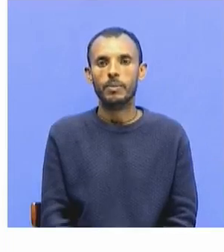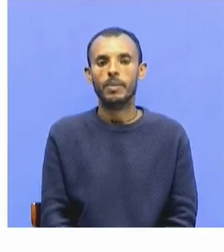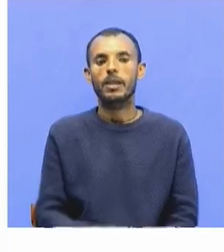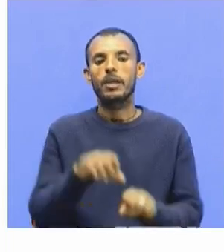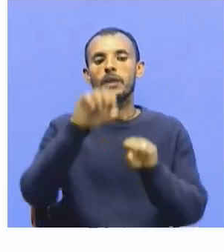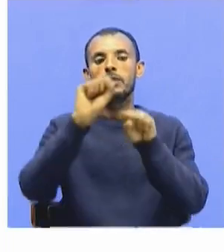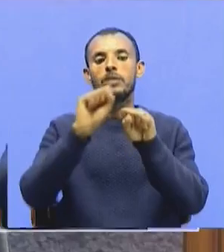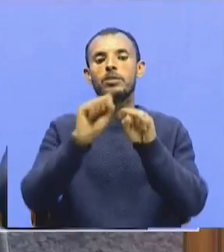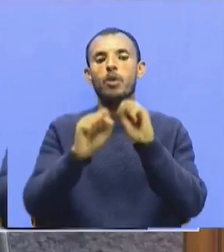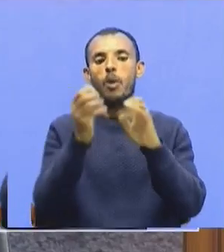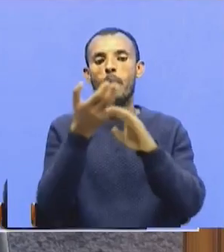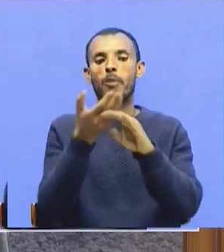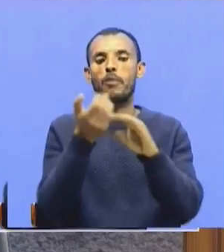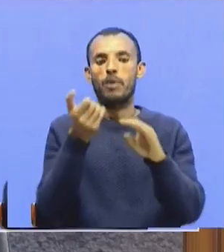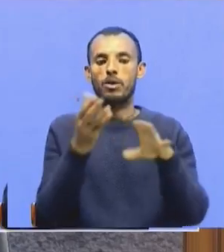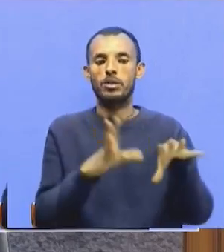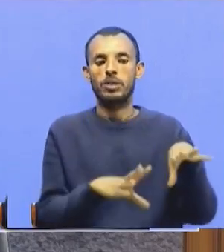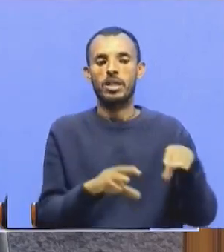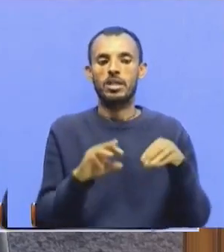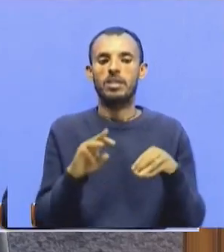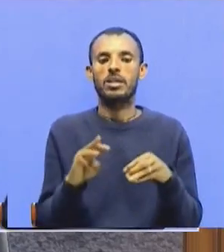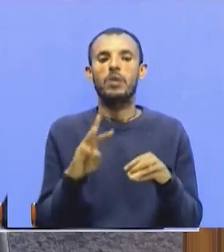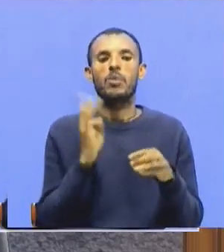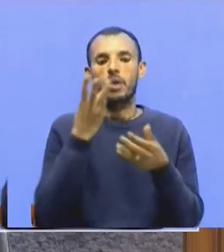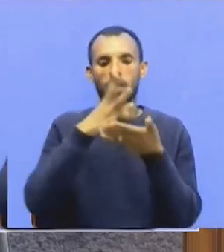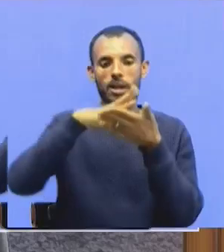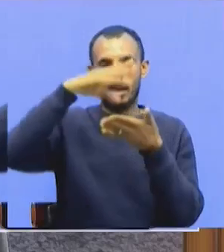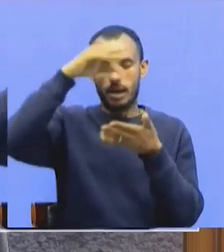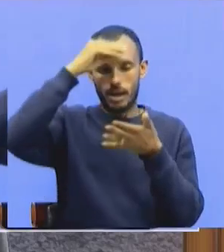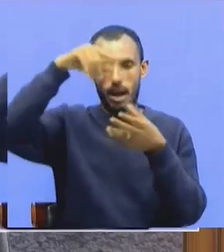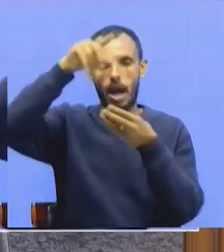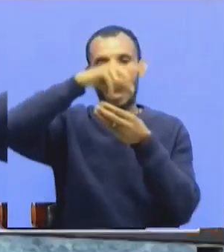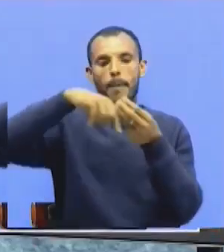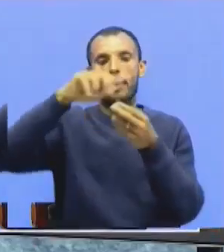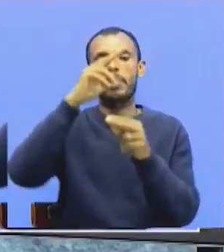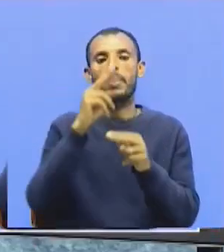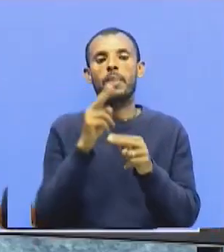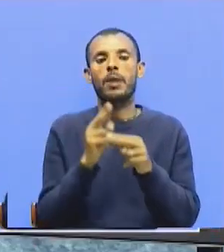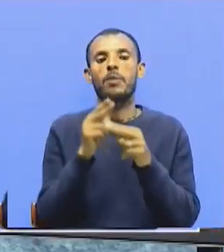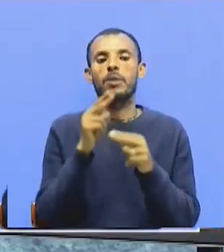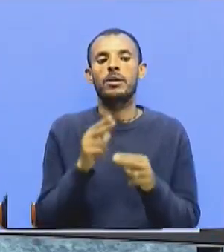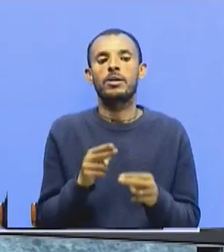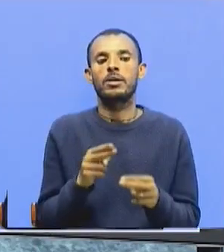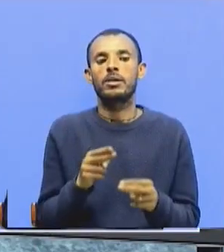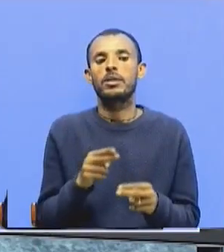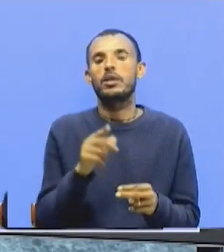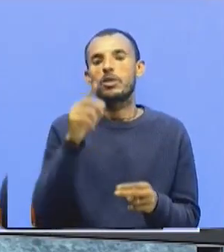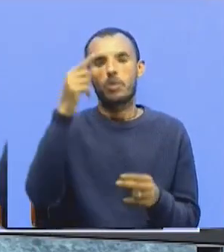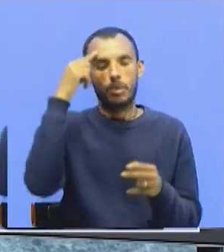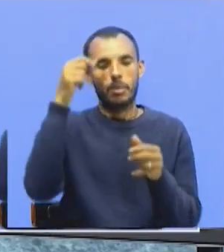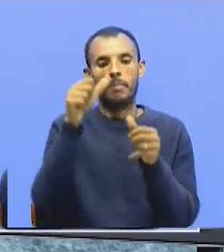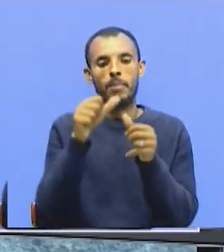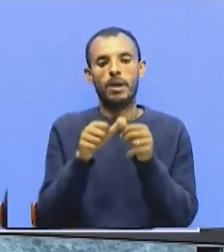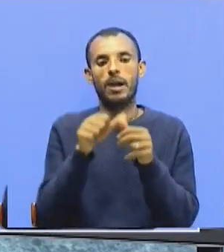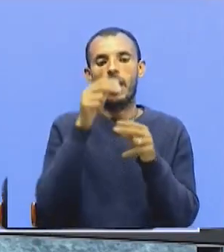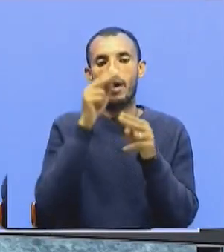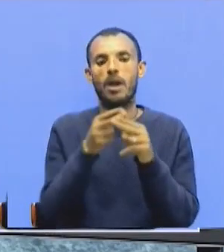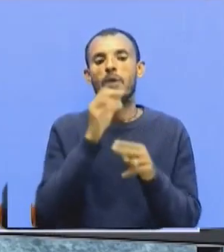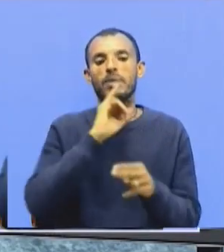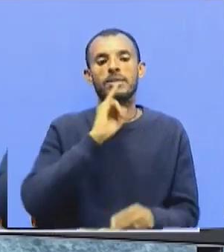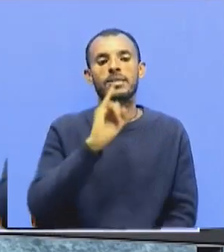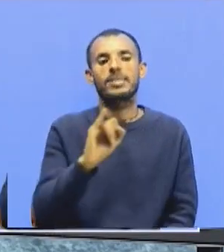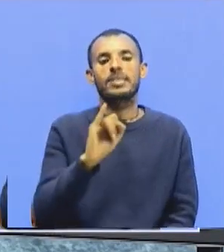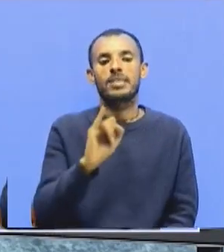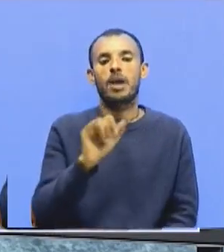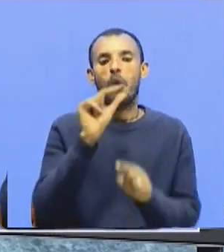So, before, students, we will learn about noun. As we remember, noun. Noun is